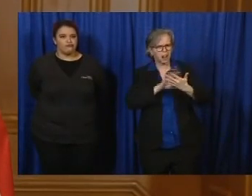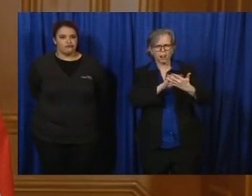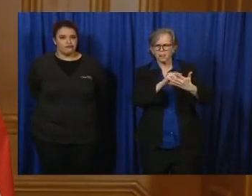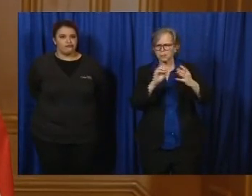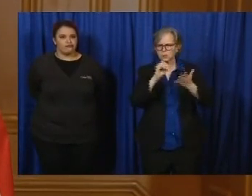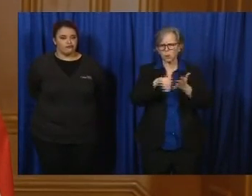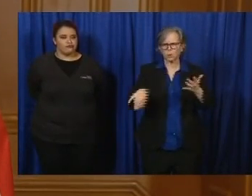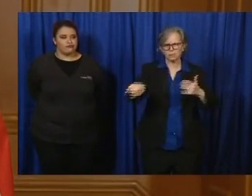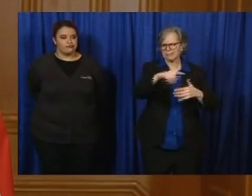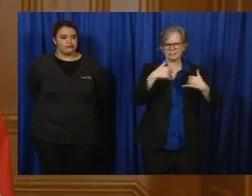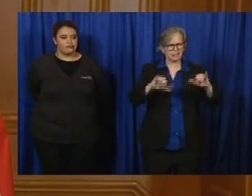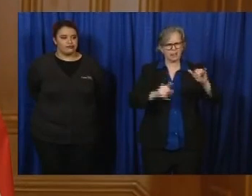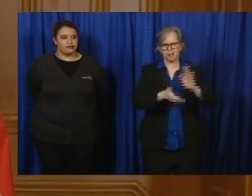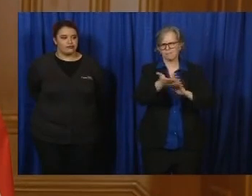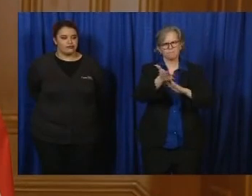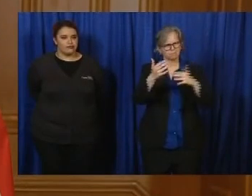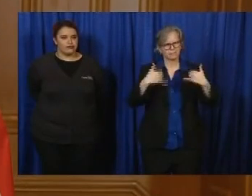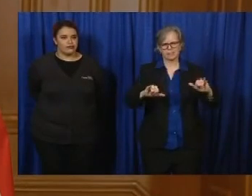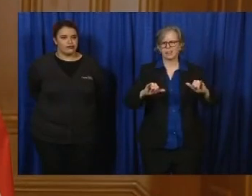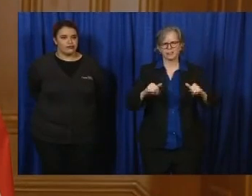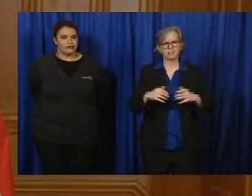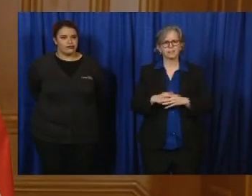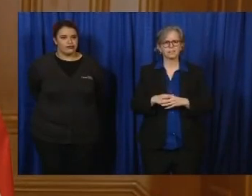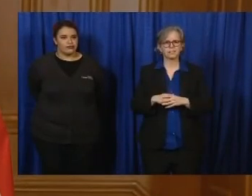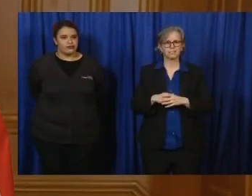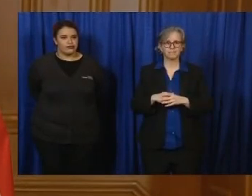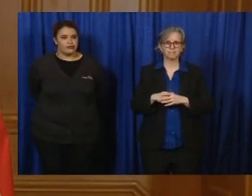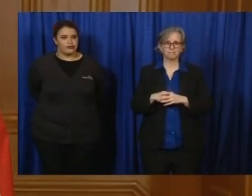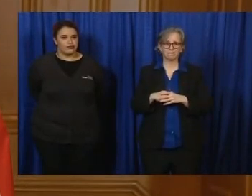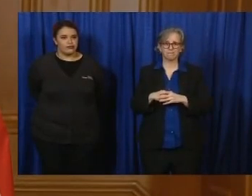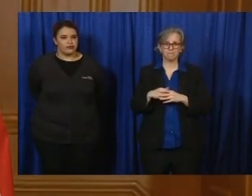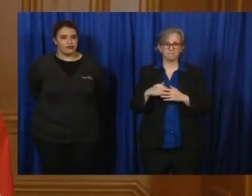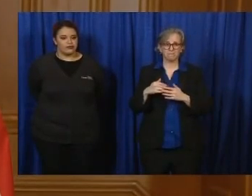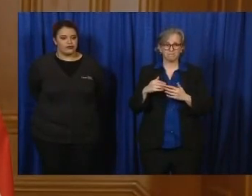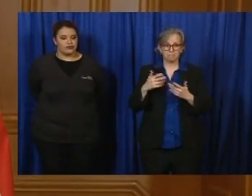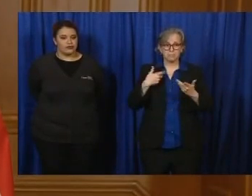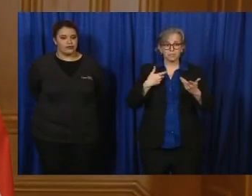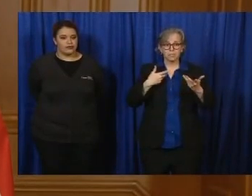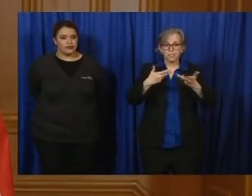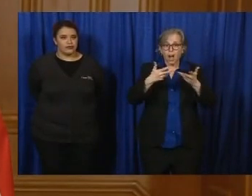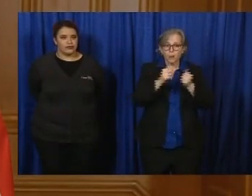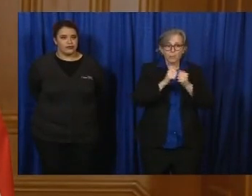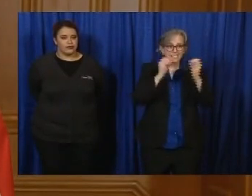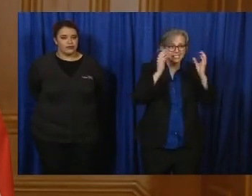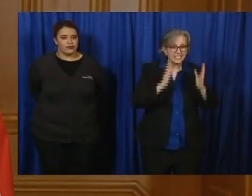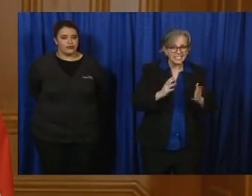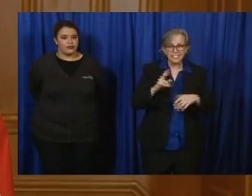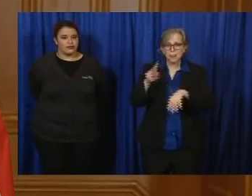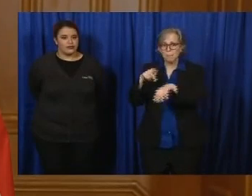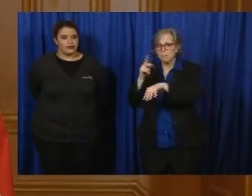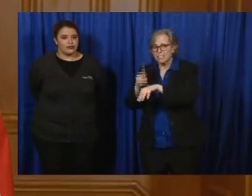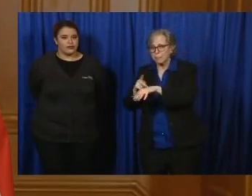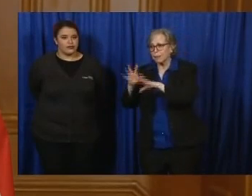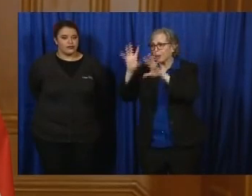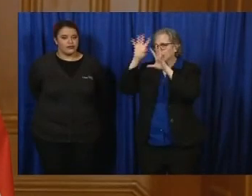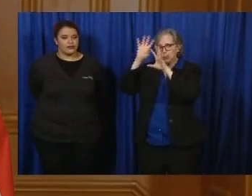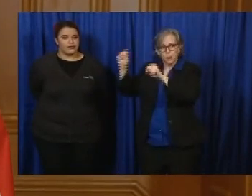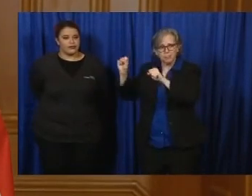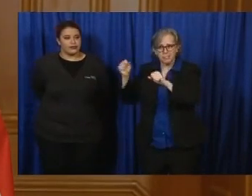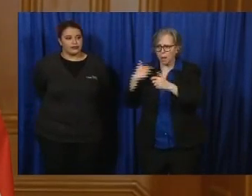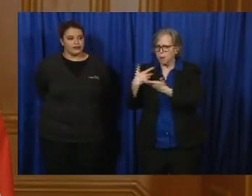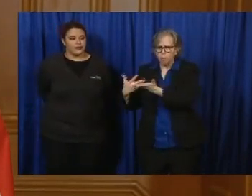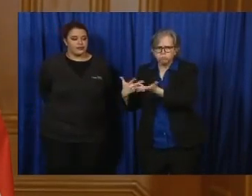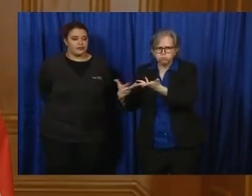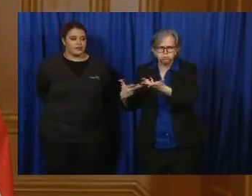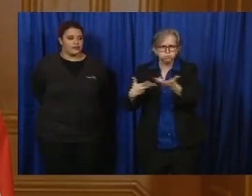see when I talk to Paulo and talk to teachers and superintendents is the great job that teachers are doing,